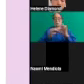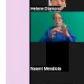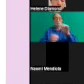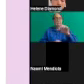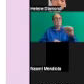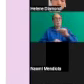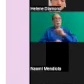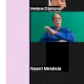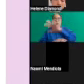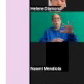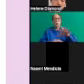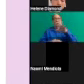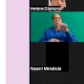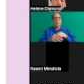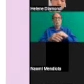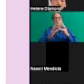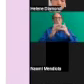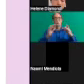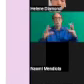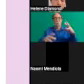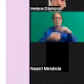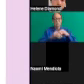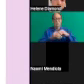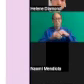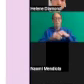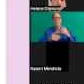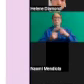here. To take this definition further,